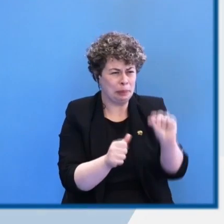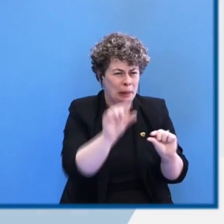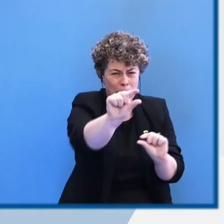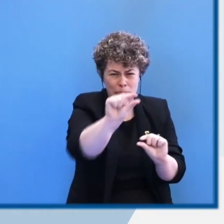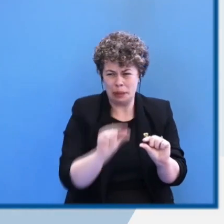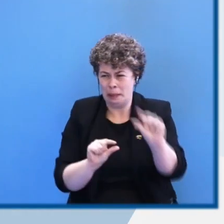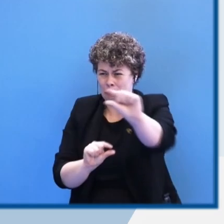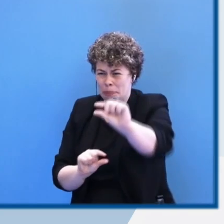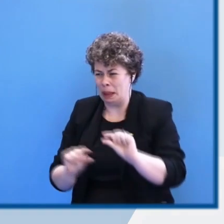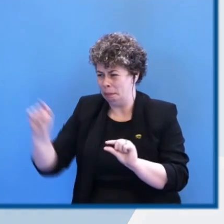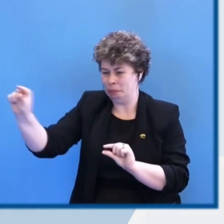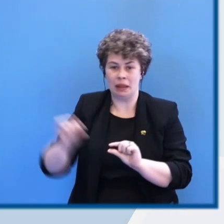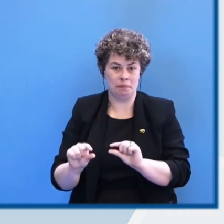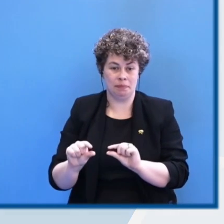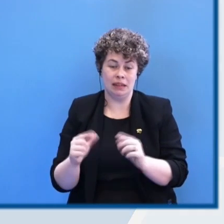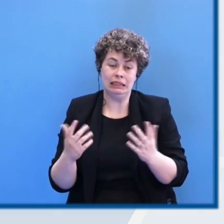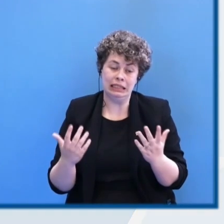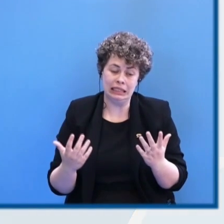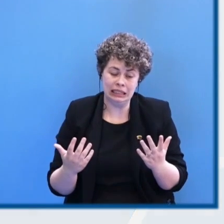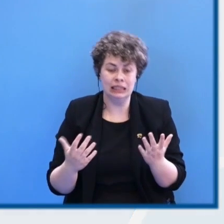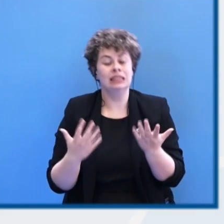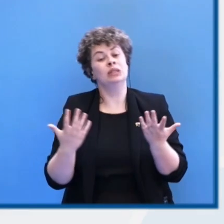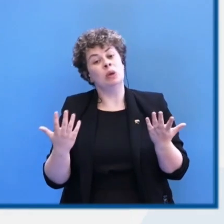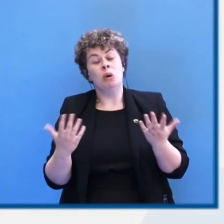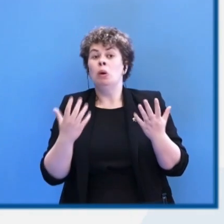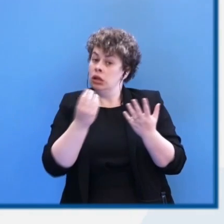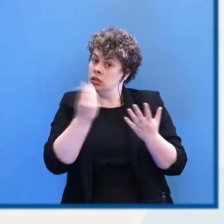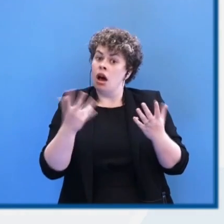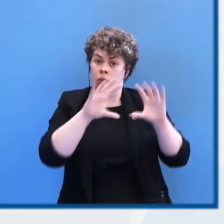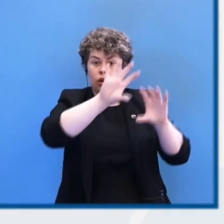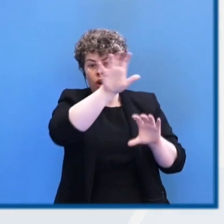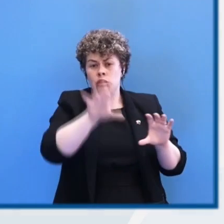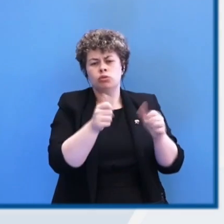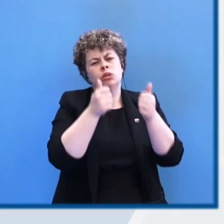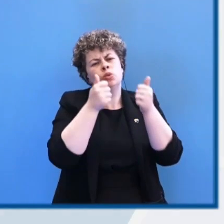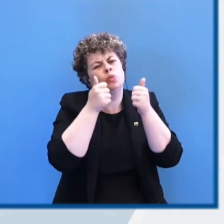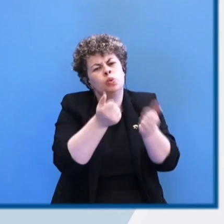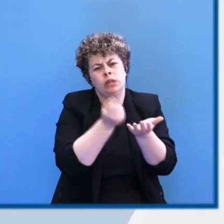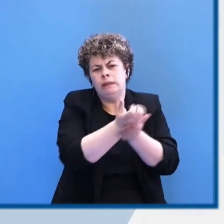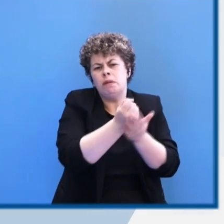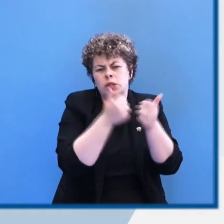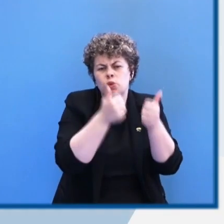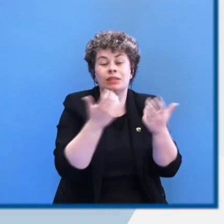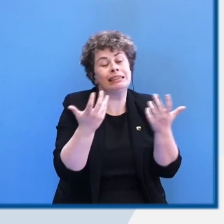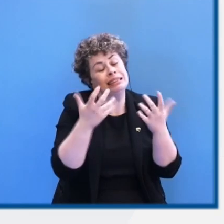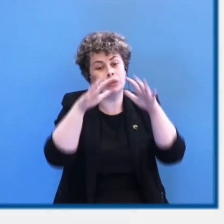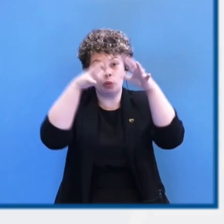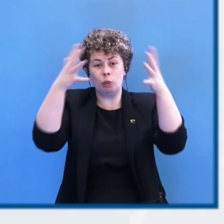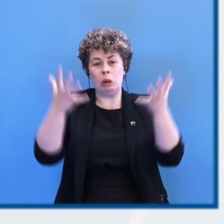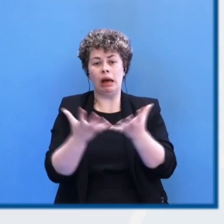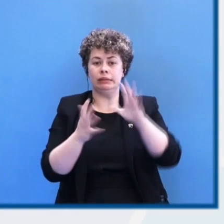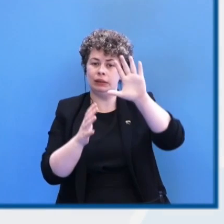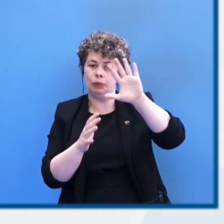developed, industrialized and so on, Western type of countries. And if we there see, okay, a certain type of tool